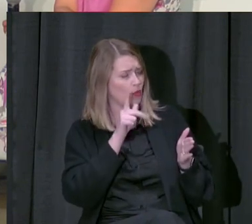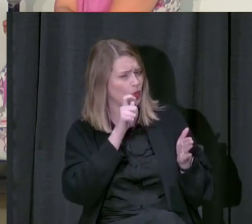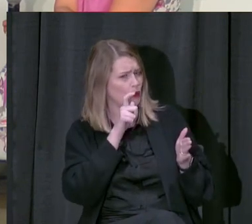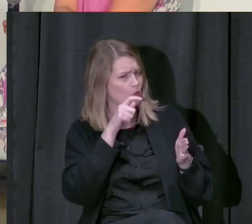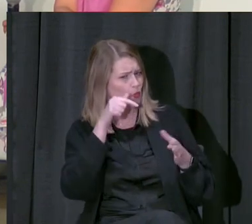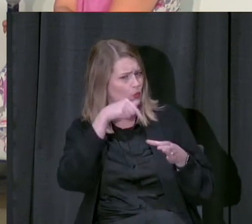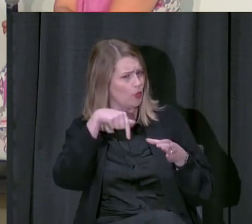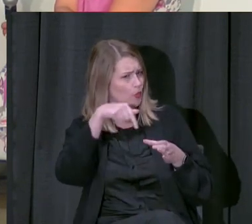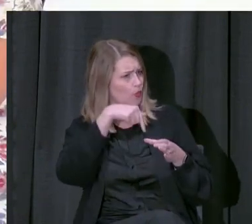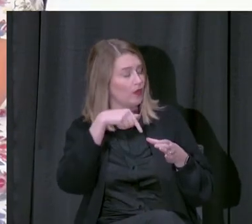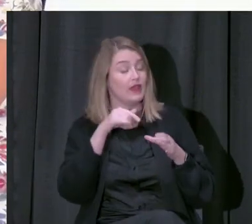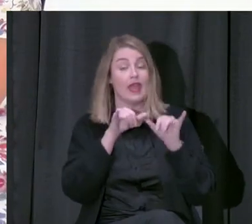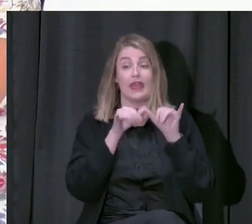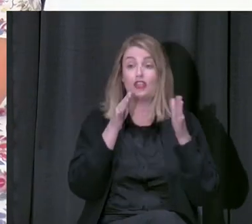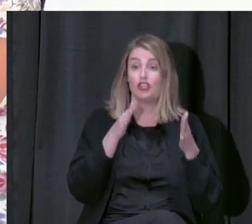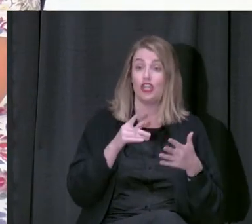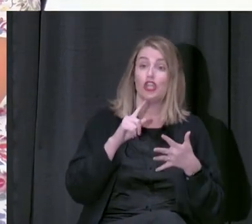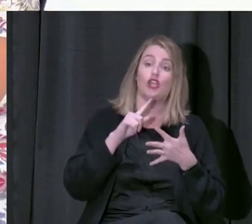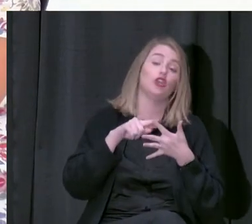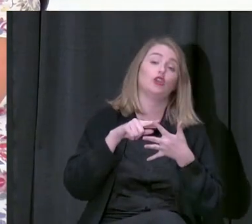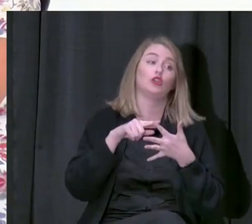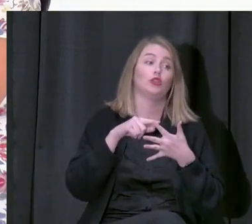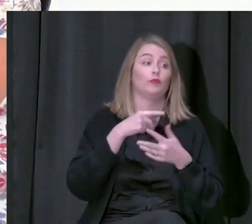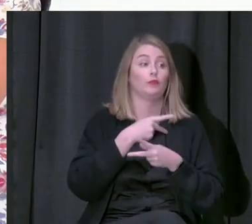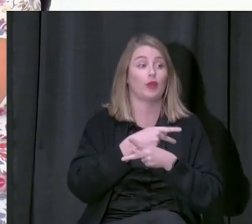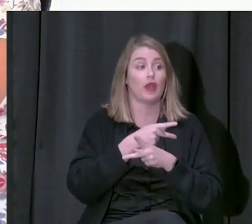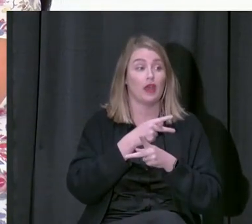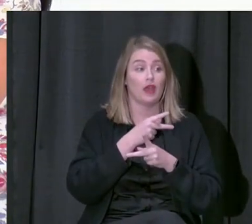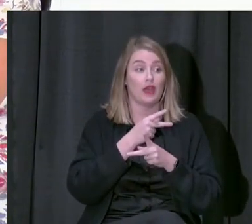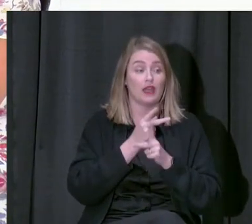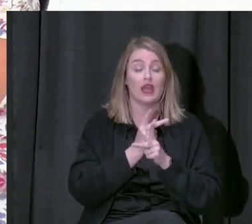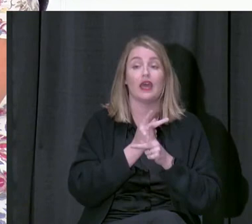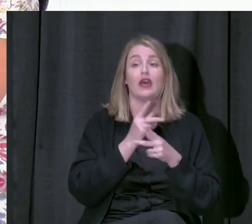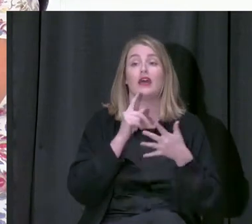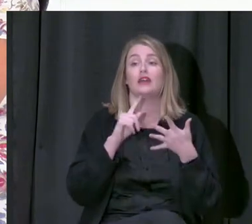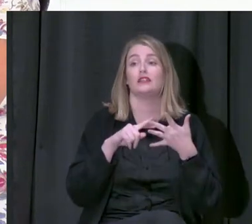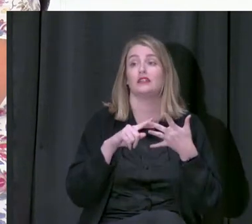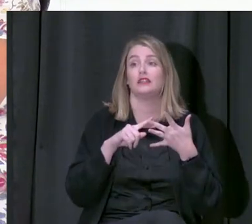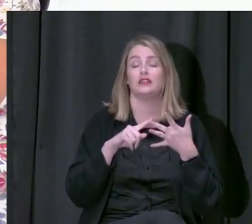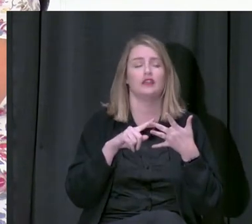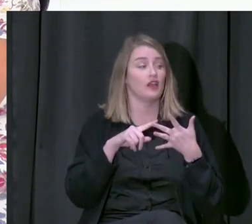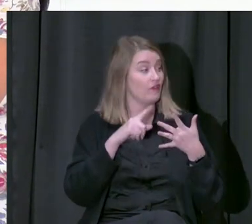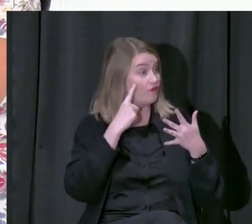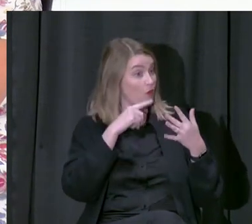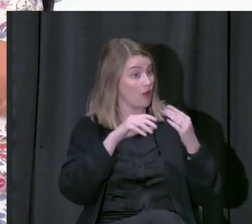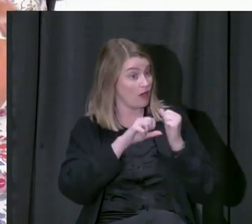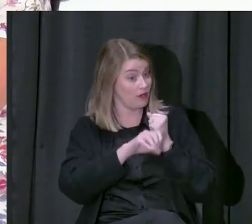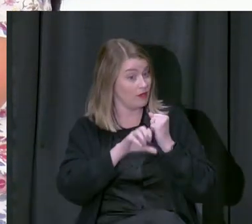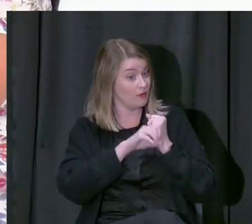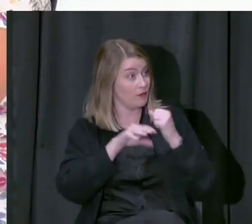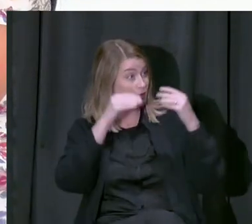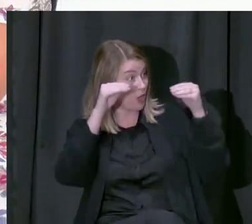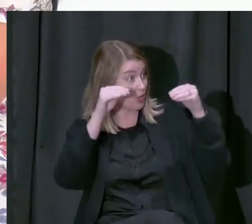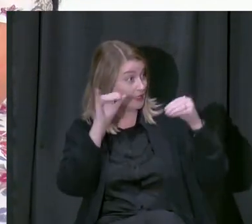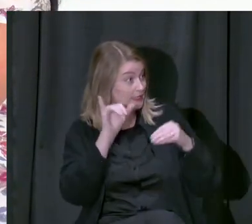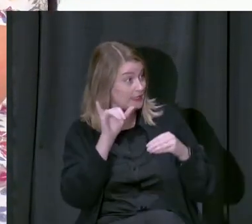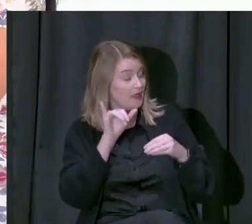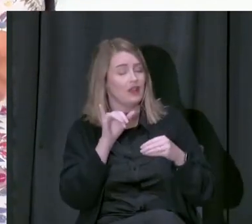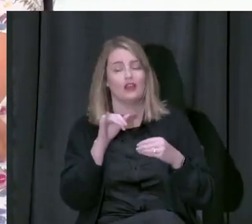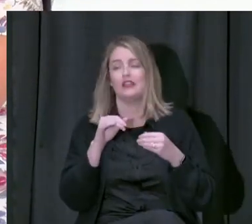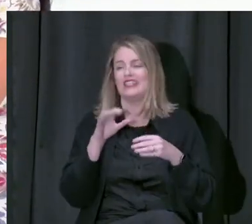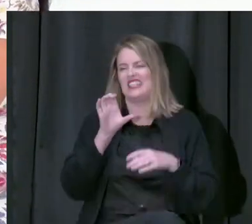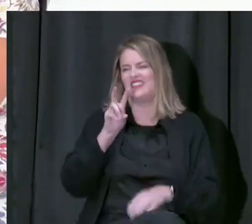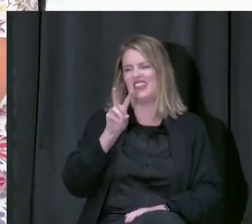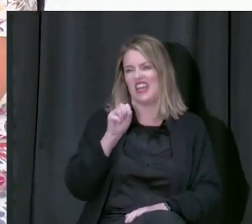We've got engineers, we've got product, we've got And you interface with the marketing team too. So within the